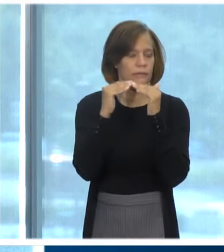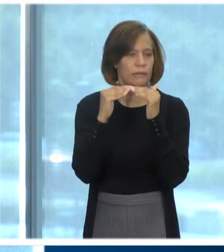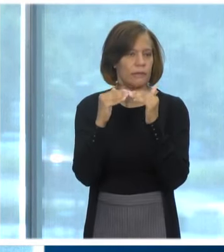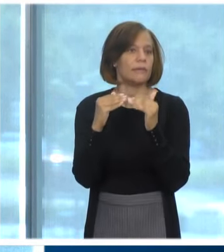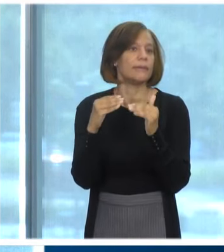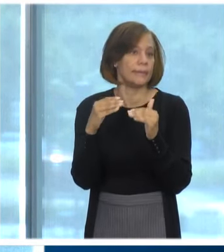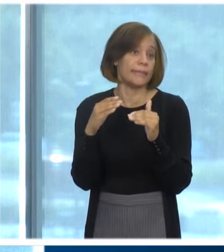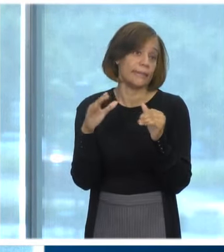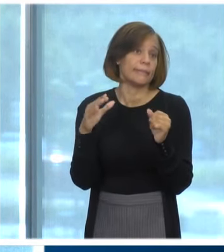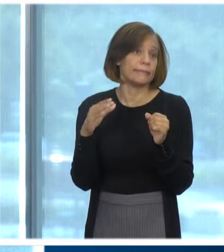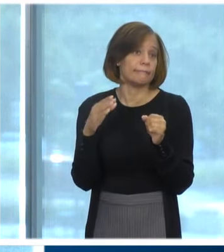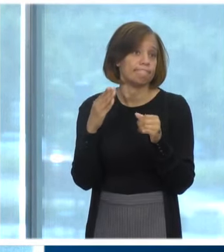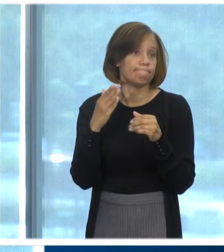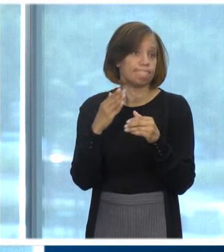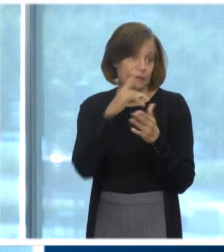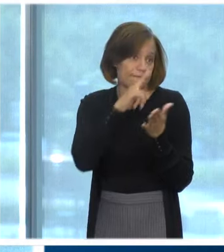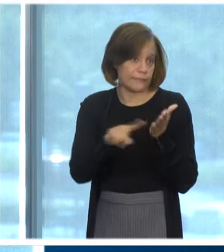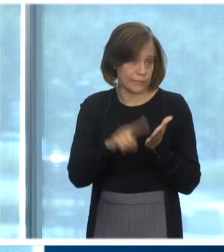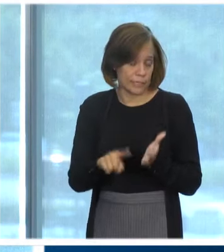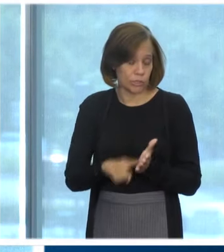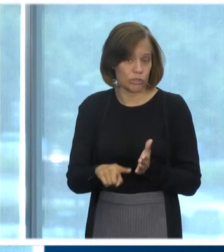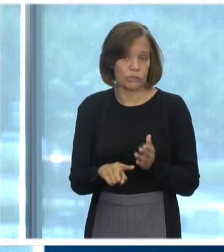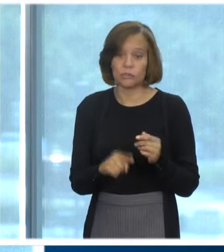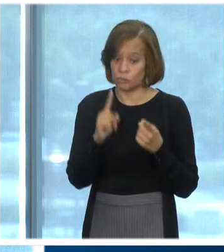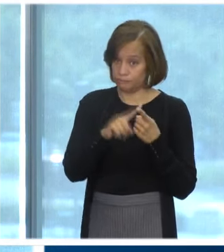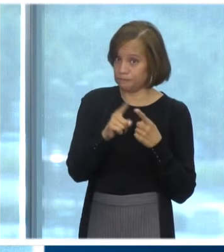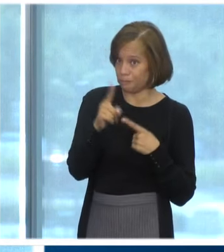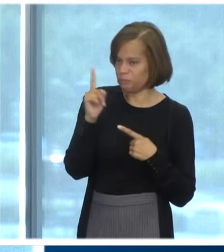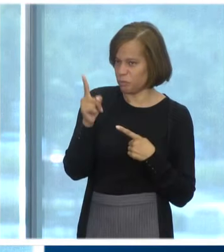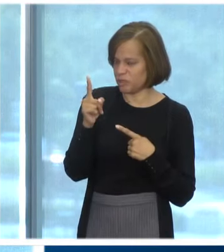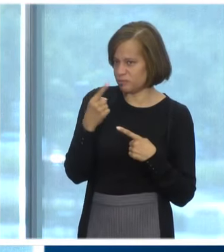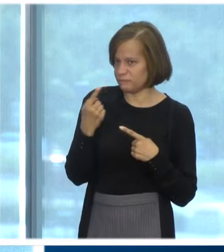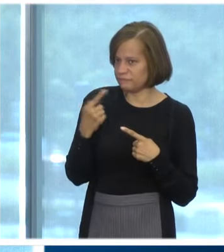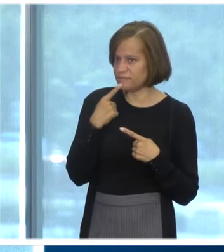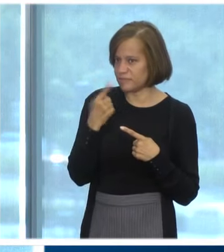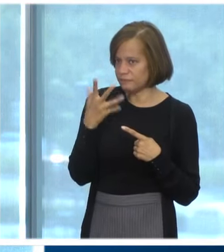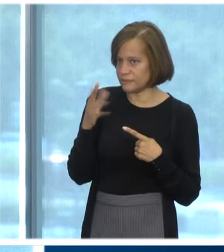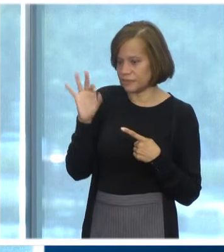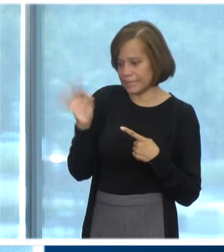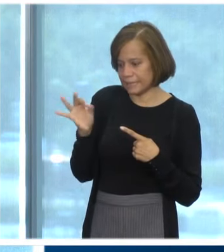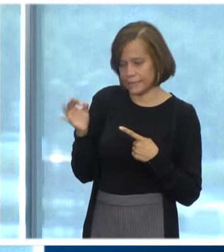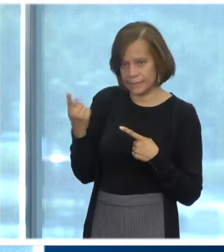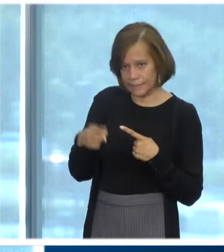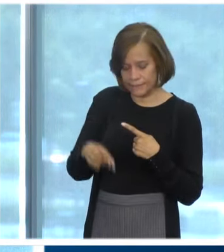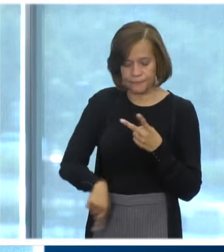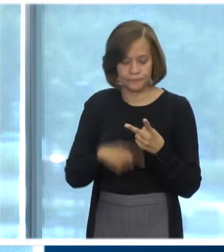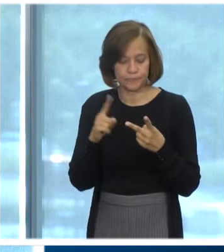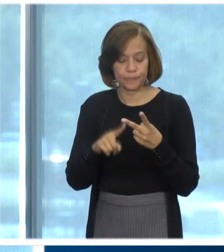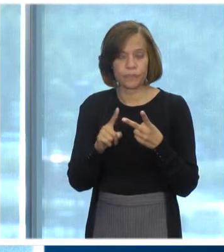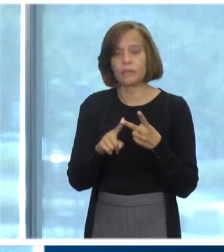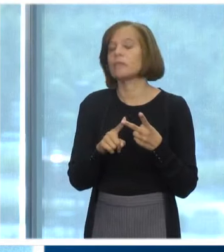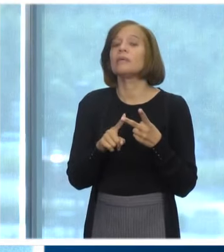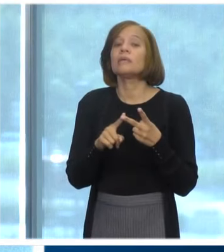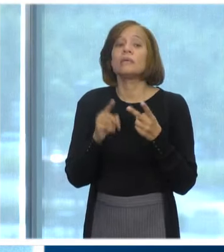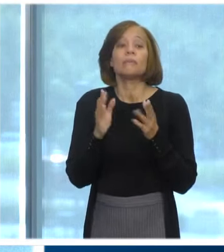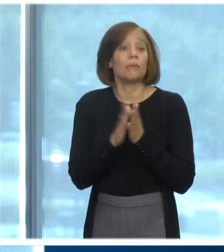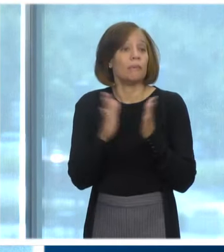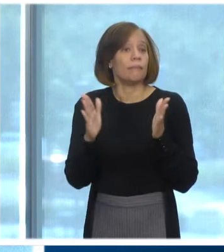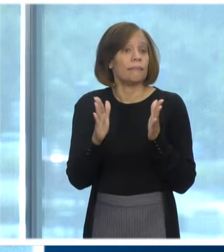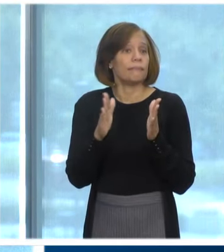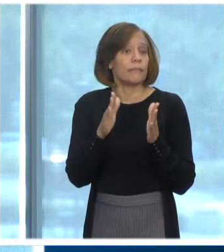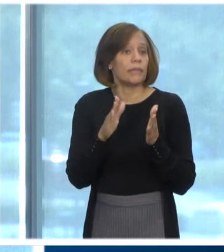citizen complaint. In addition to the 90-day timeline, an officer is entitled, both by virtue of public records law, but also